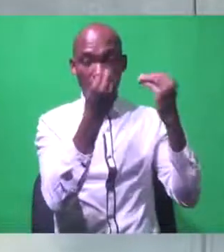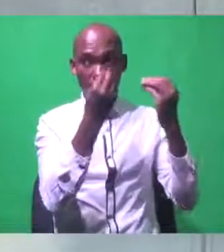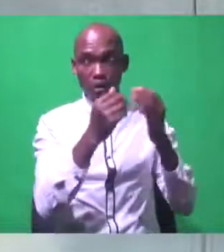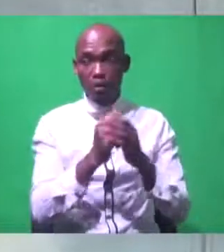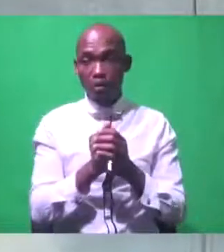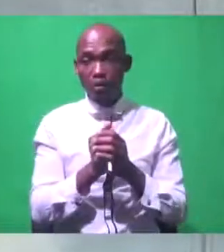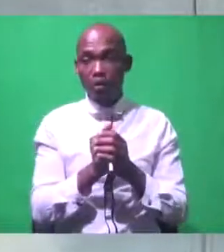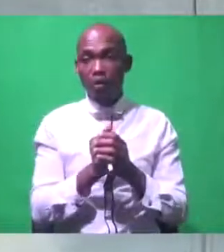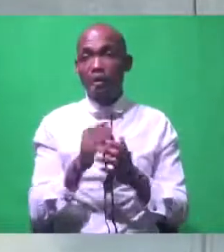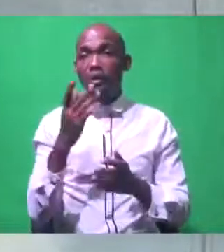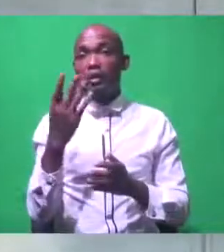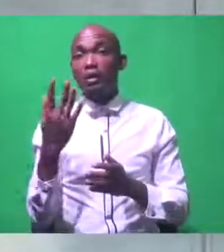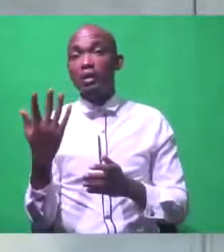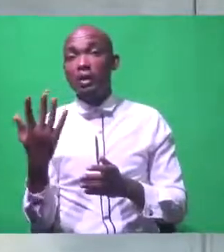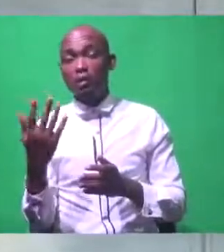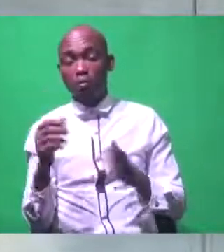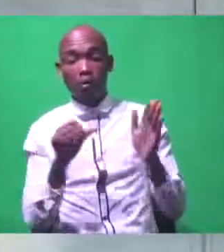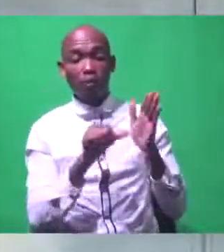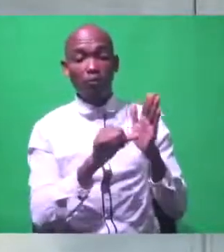the number of the students